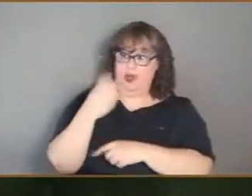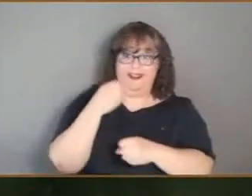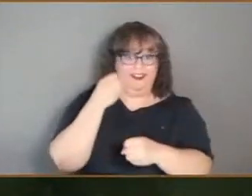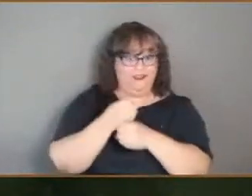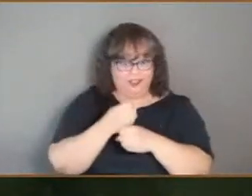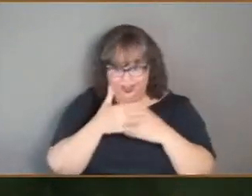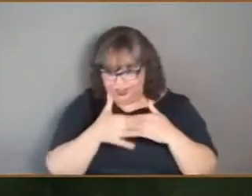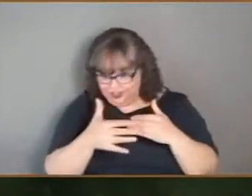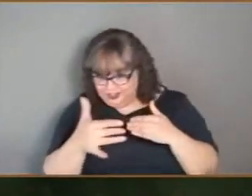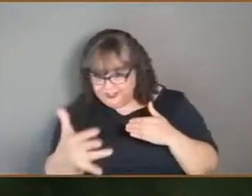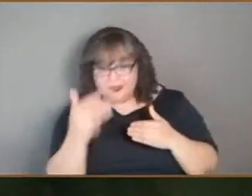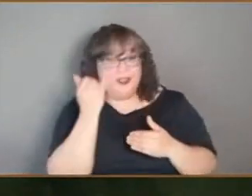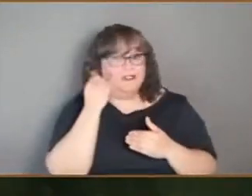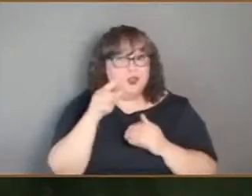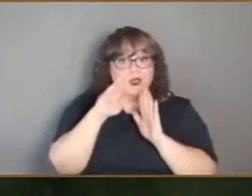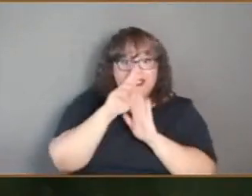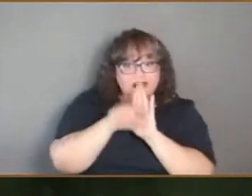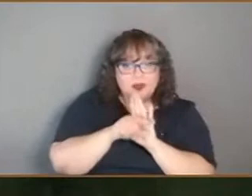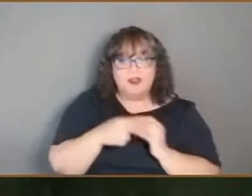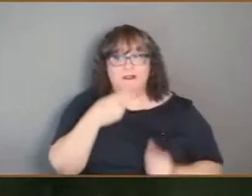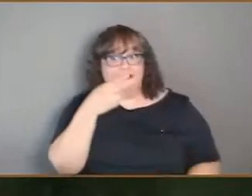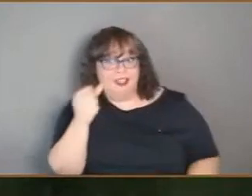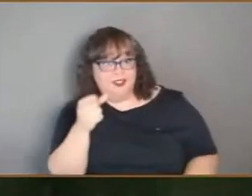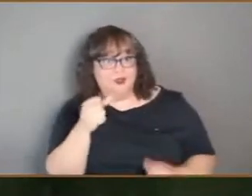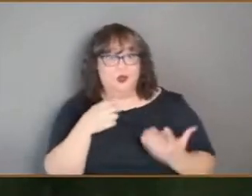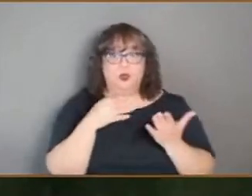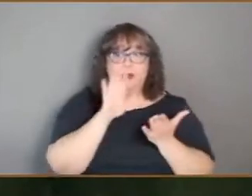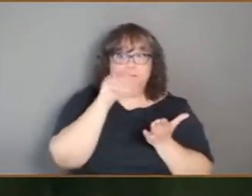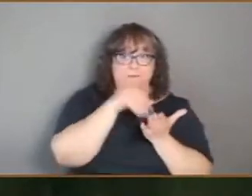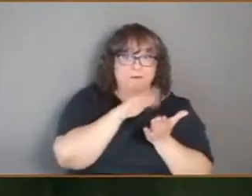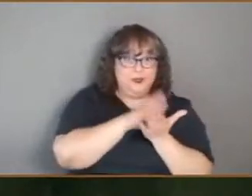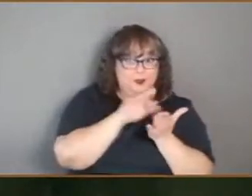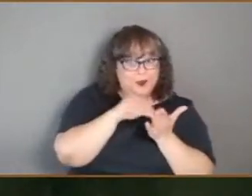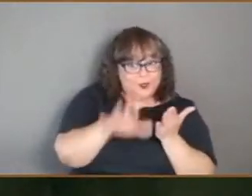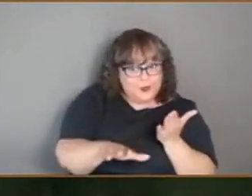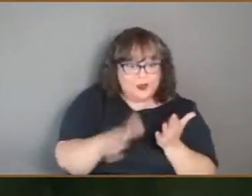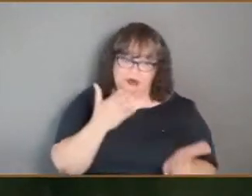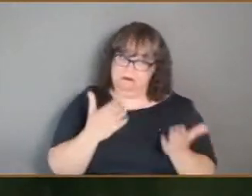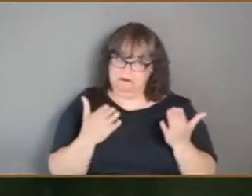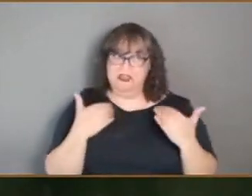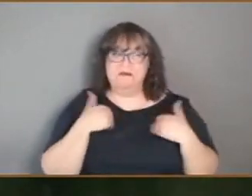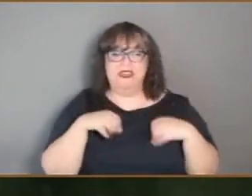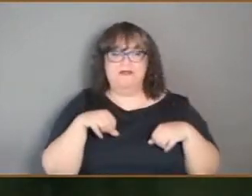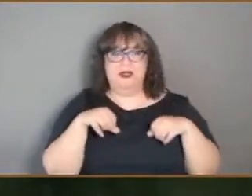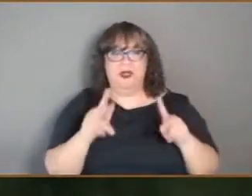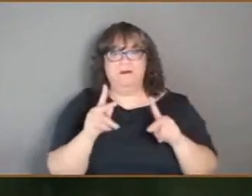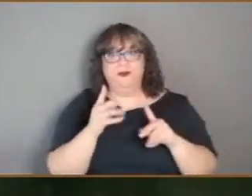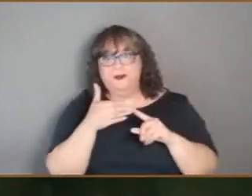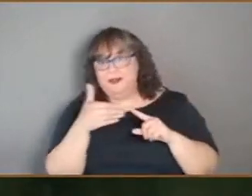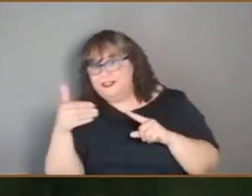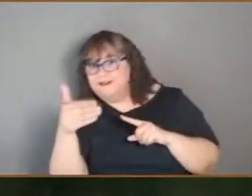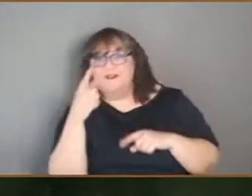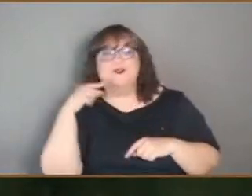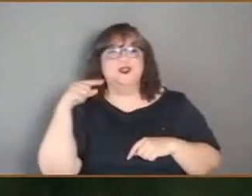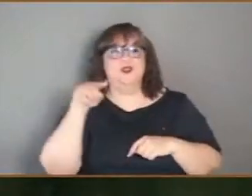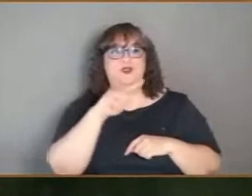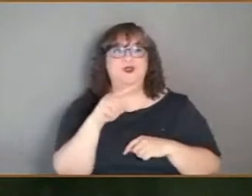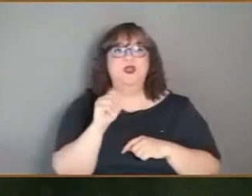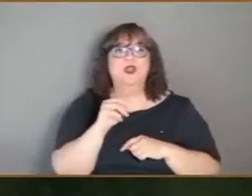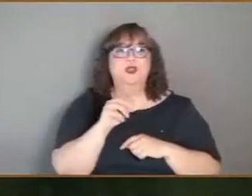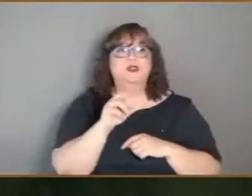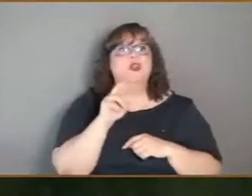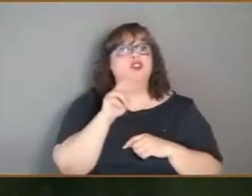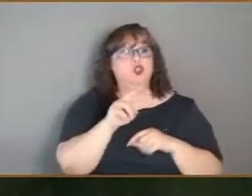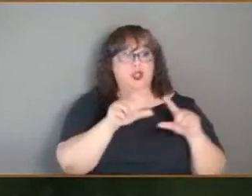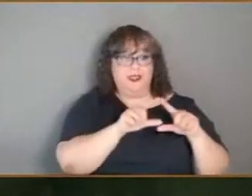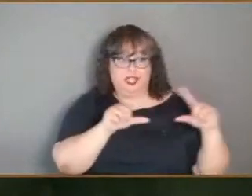an undergrad, or if you're in high school, or if you're even in middle school, there might be an opportunity for you. So look up at your screen right now. Take a